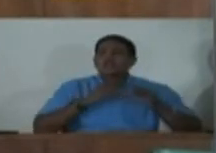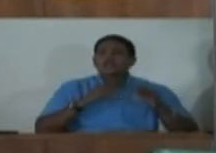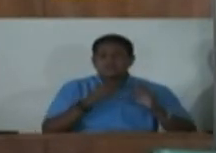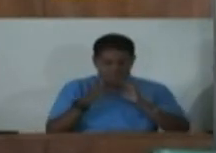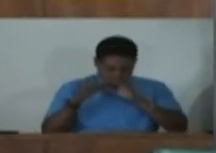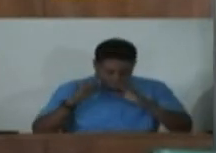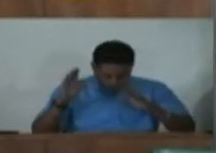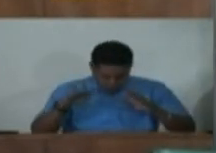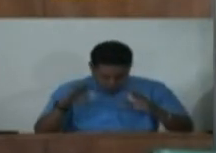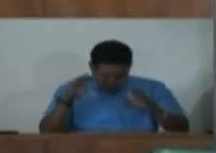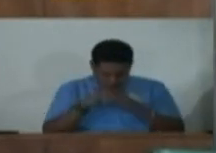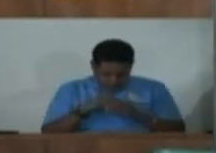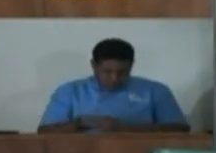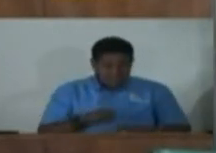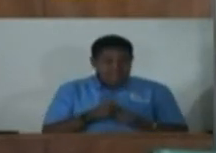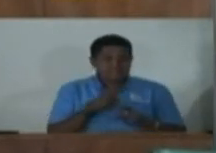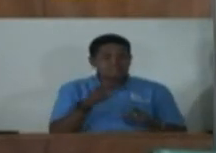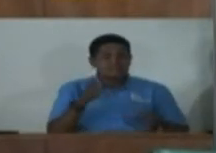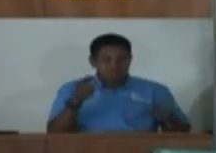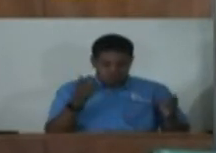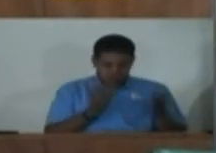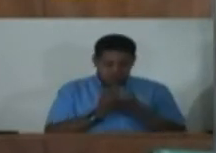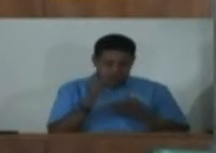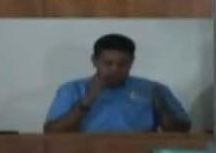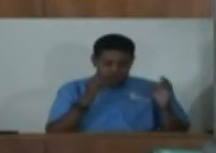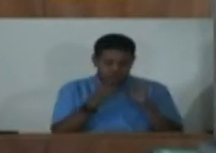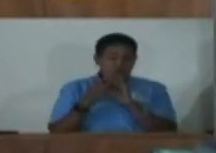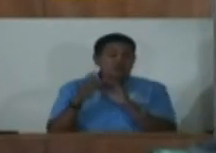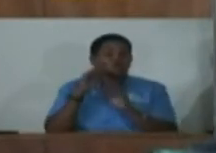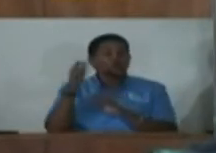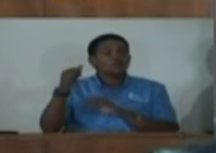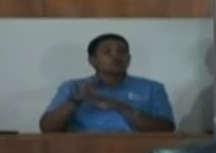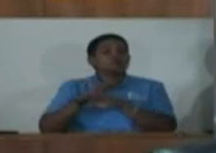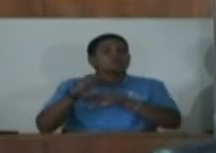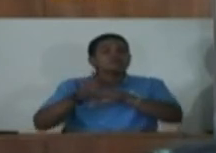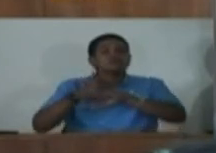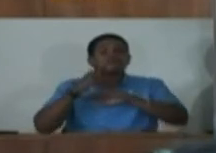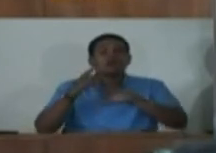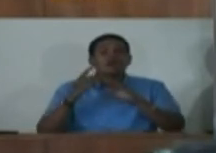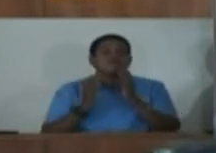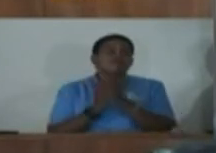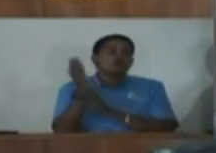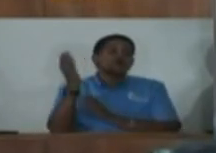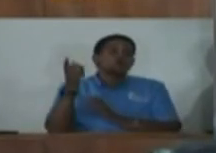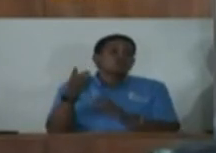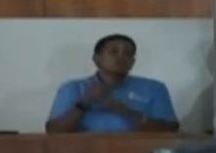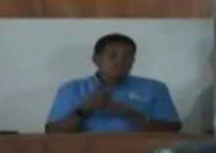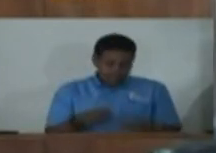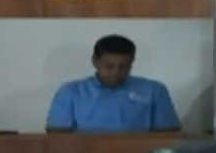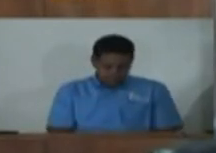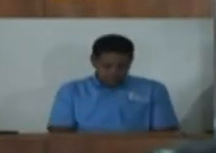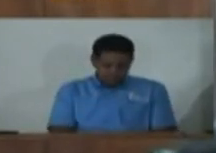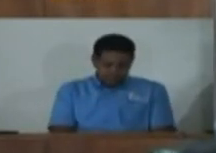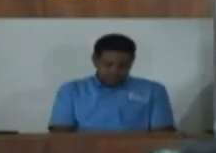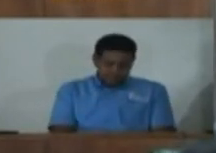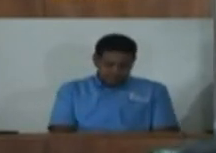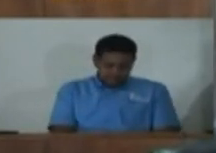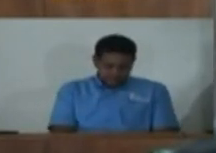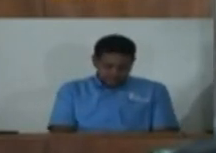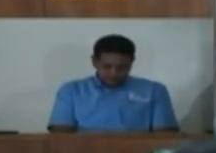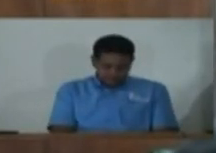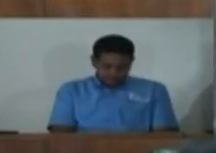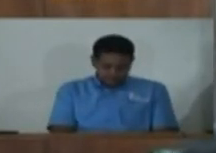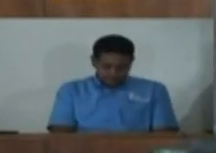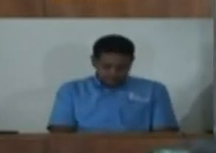rights that are granted to our entrepreneurs by virtue of a number of legislation, that some of